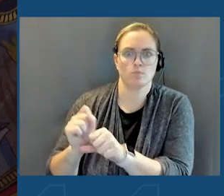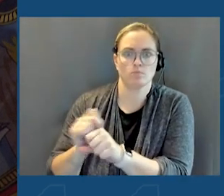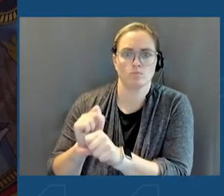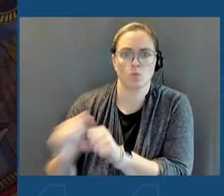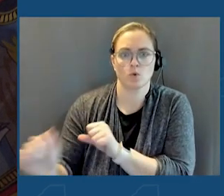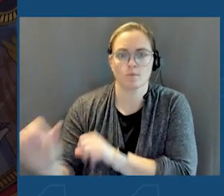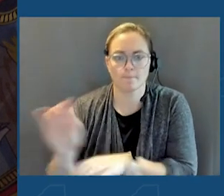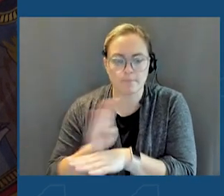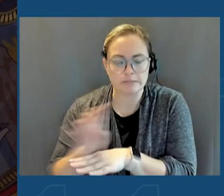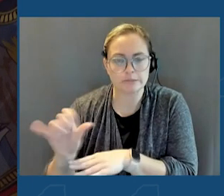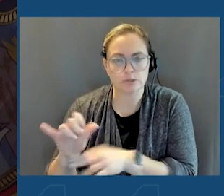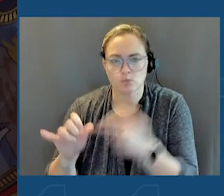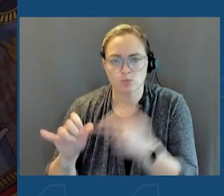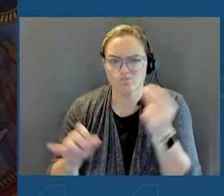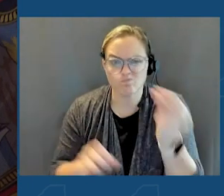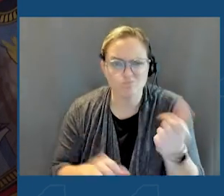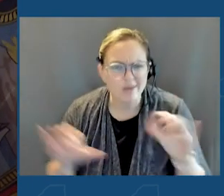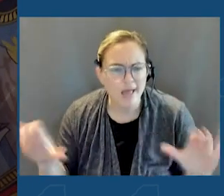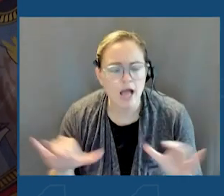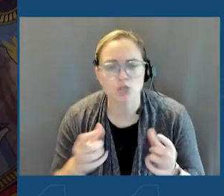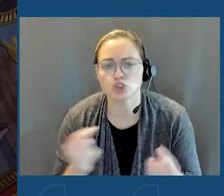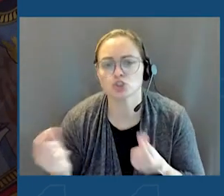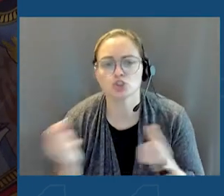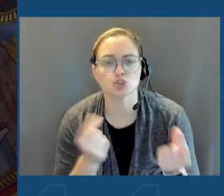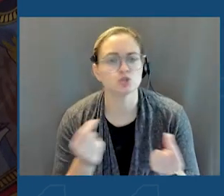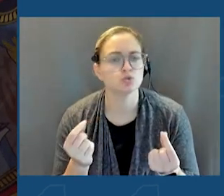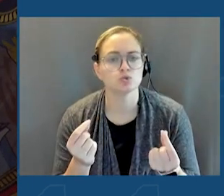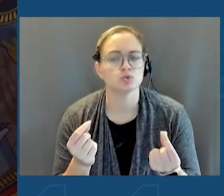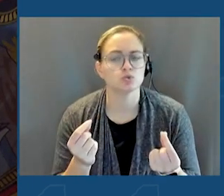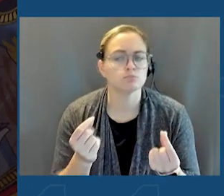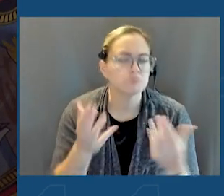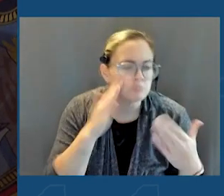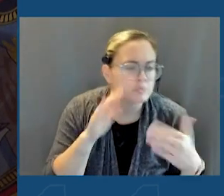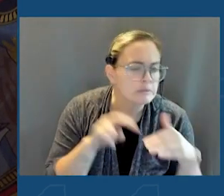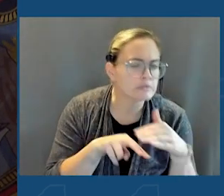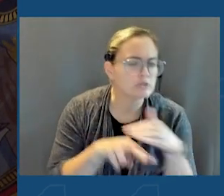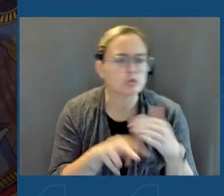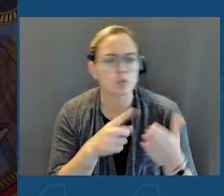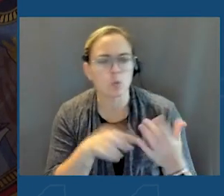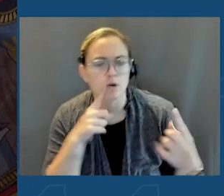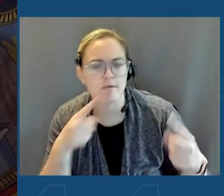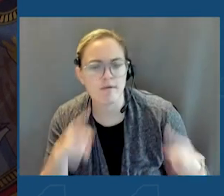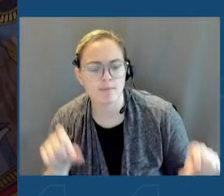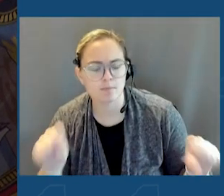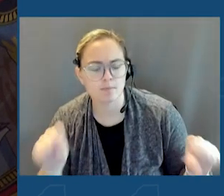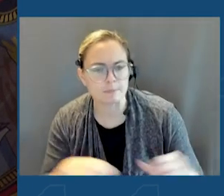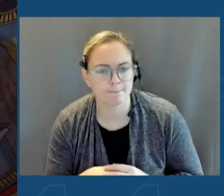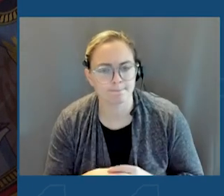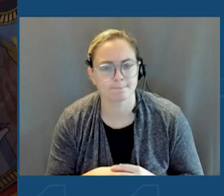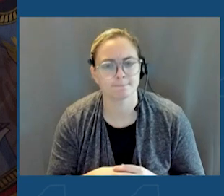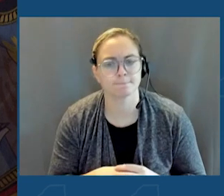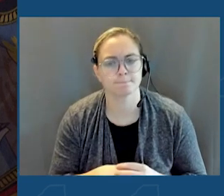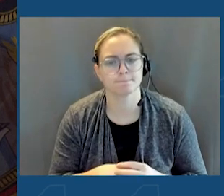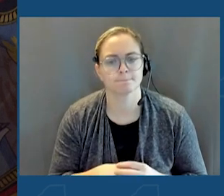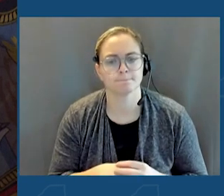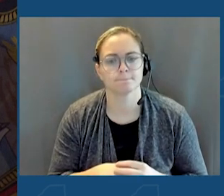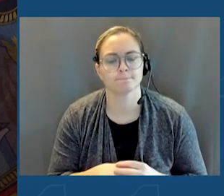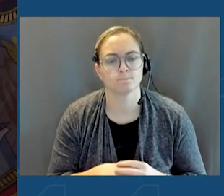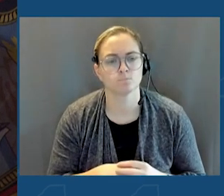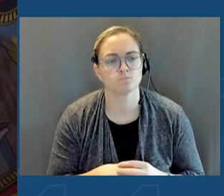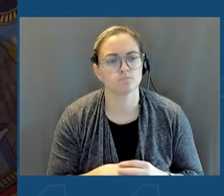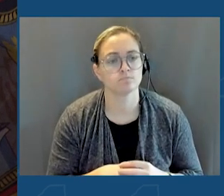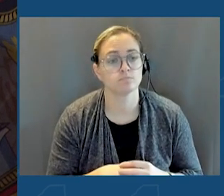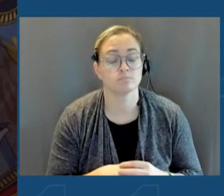What immediate actions can we take in anticipation of what might happen? I pushed them hard.